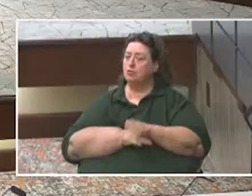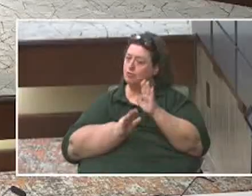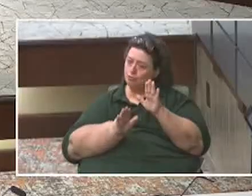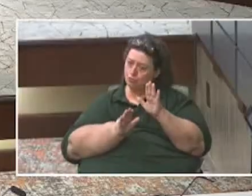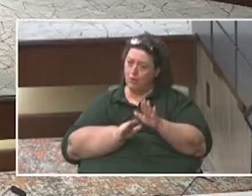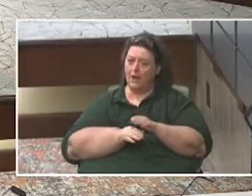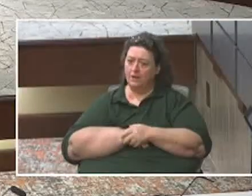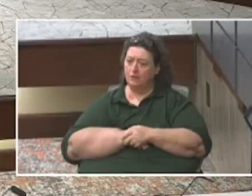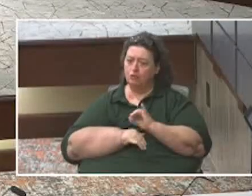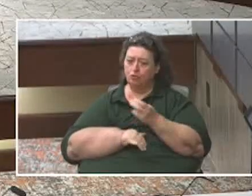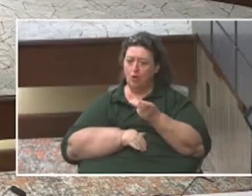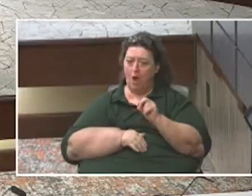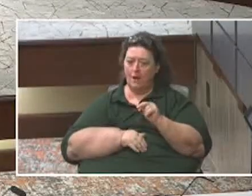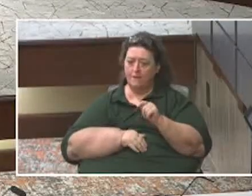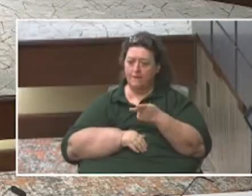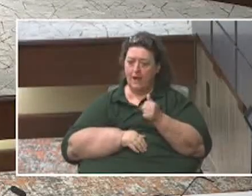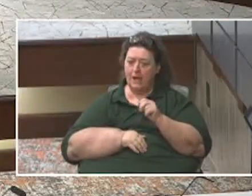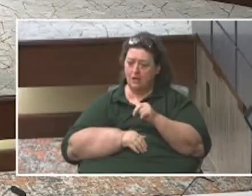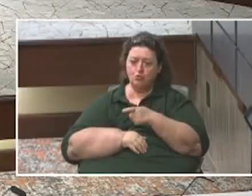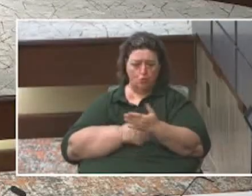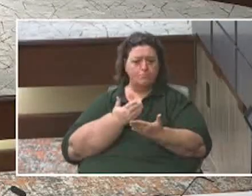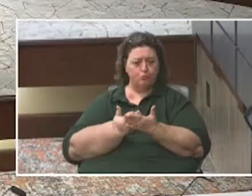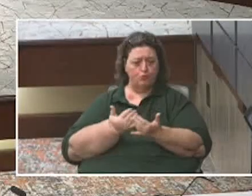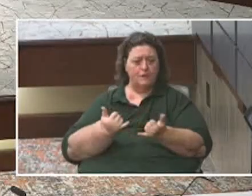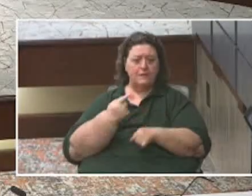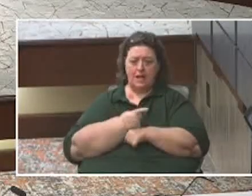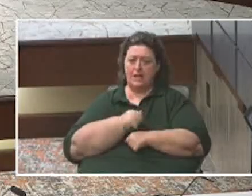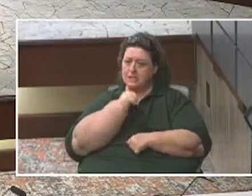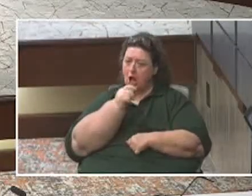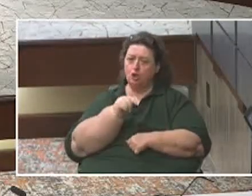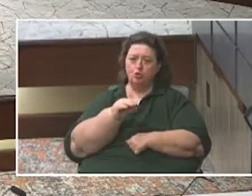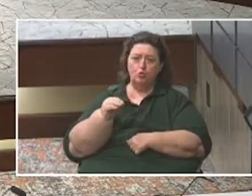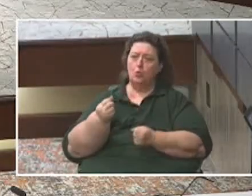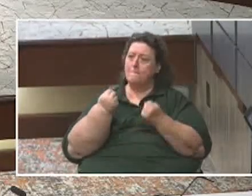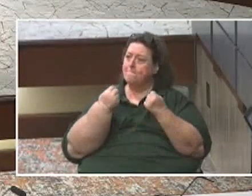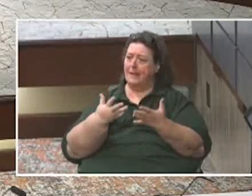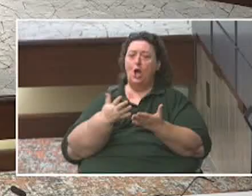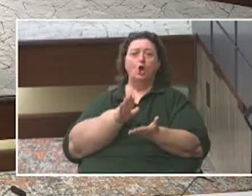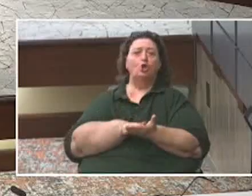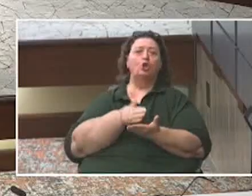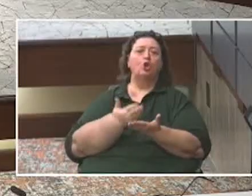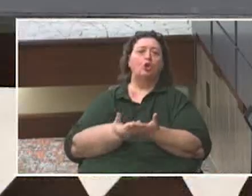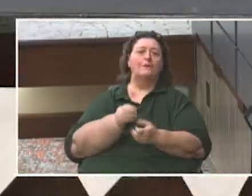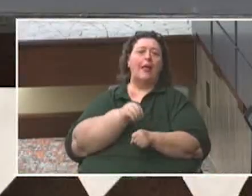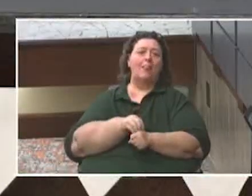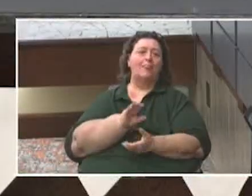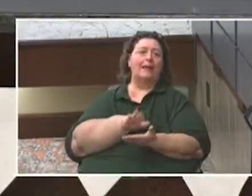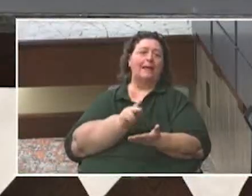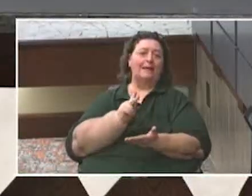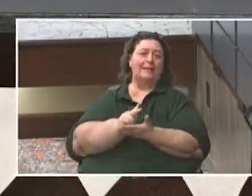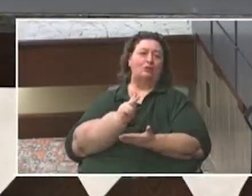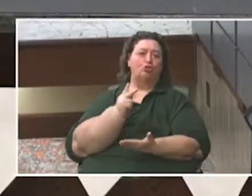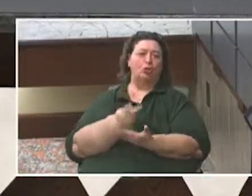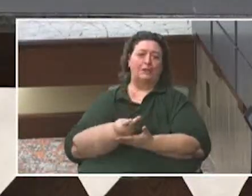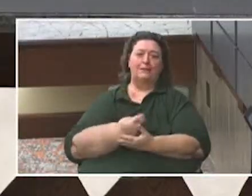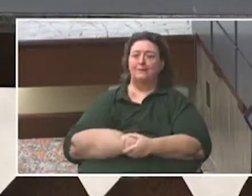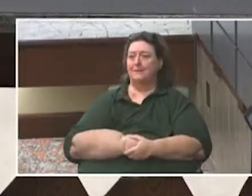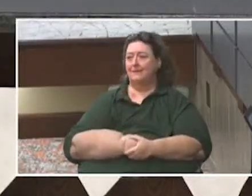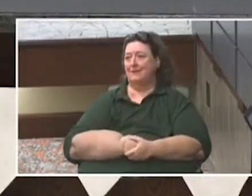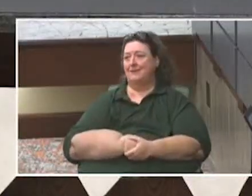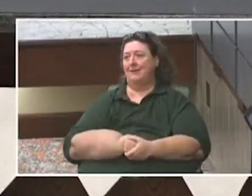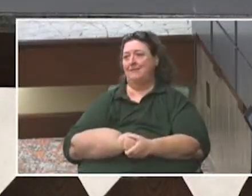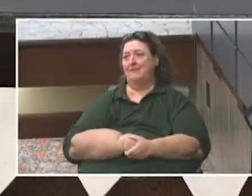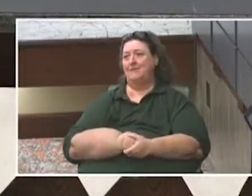Great. Jonathan, I think you proved it today there were not too many cooks in the kitchen. Man, they just keep coming. Although